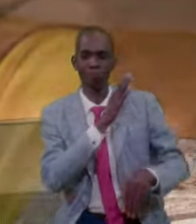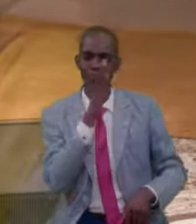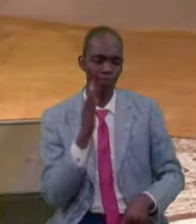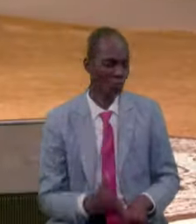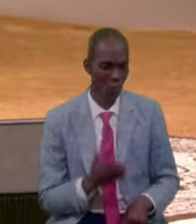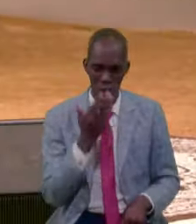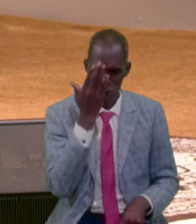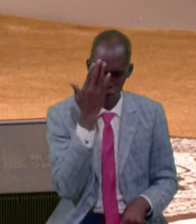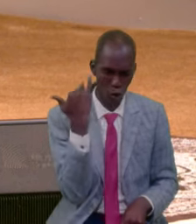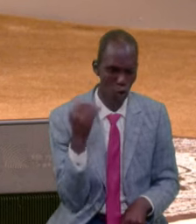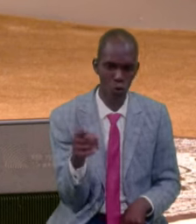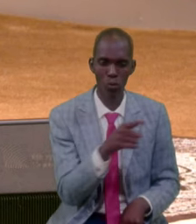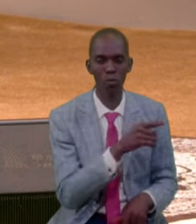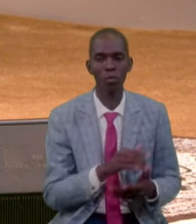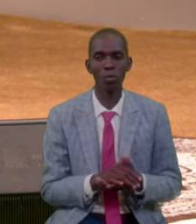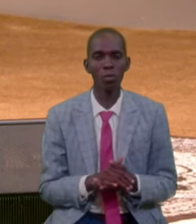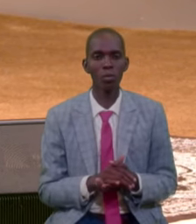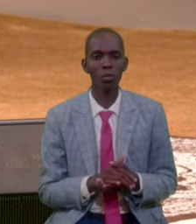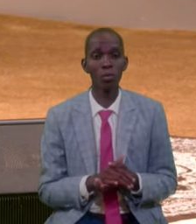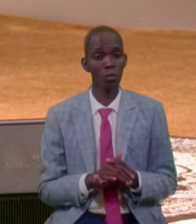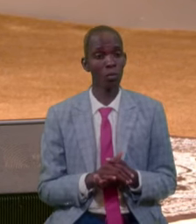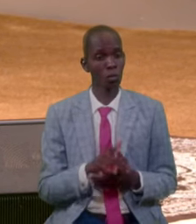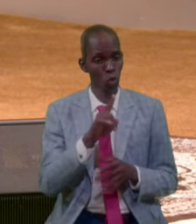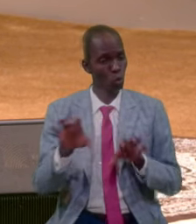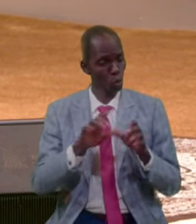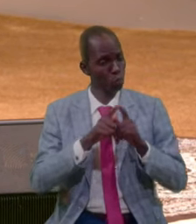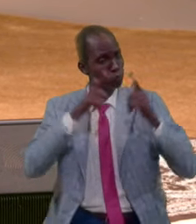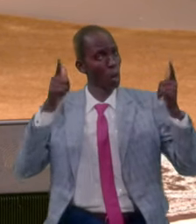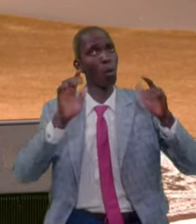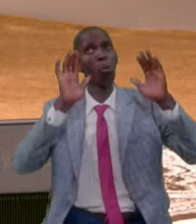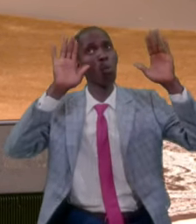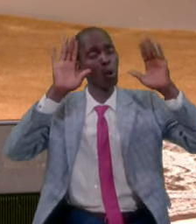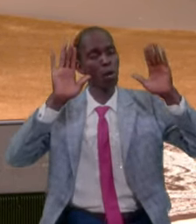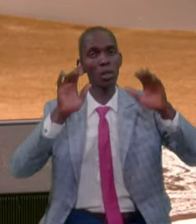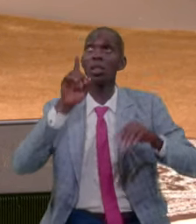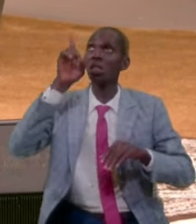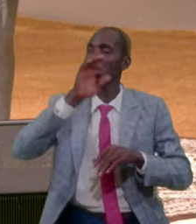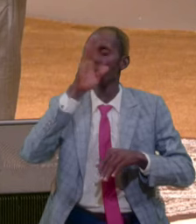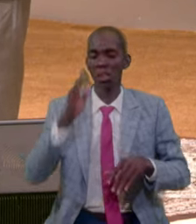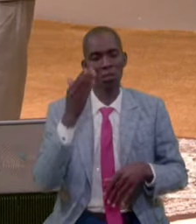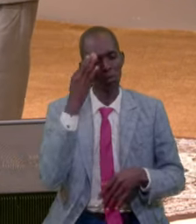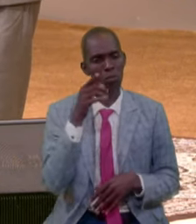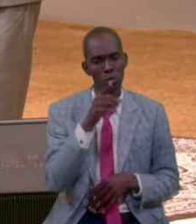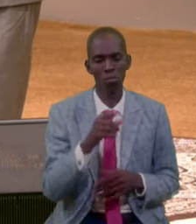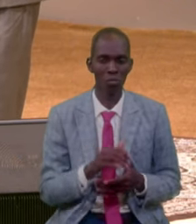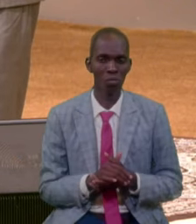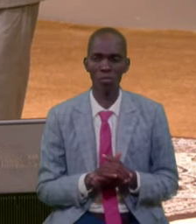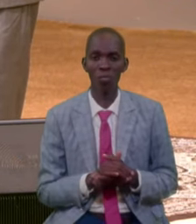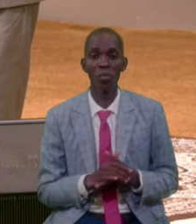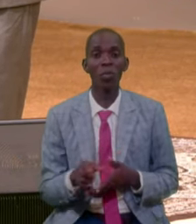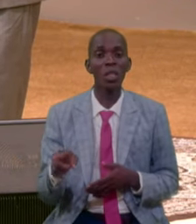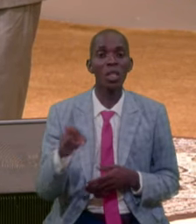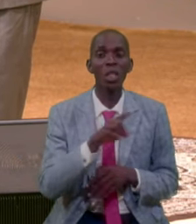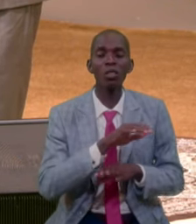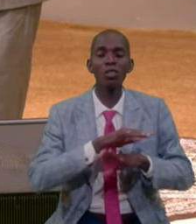you. Doing mighty works, I never knew you. They did not have